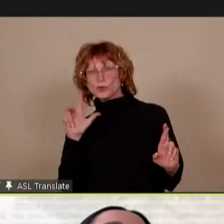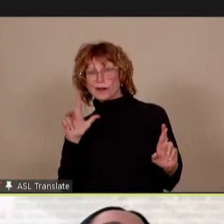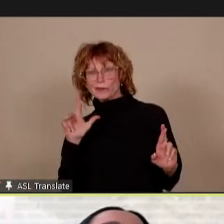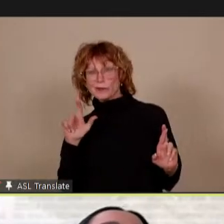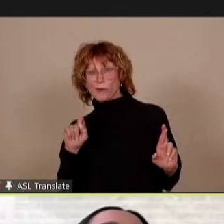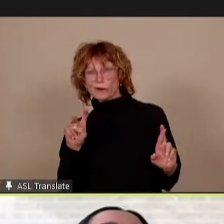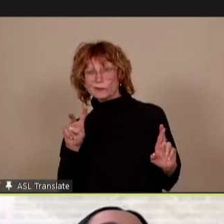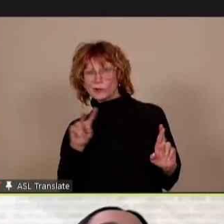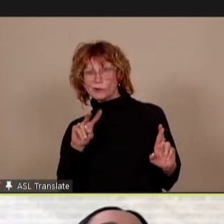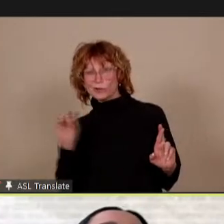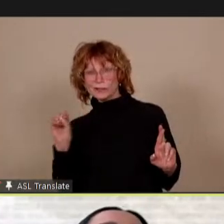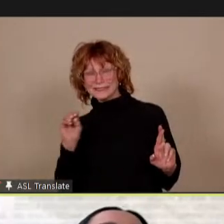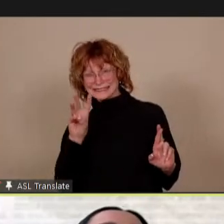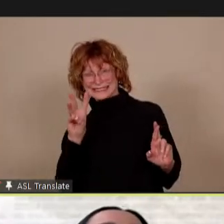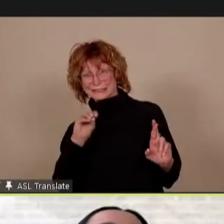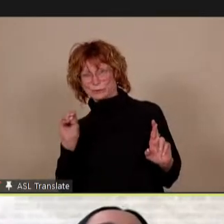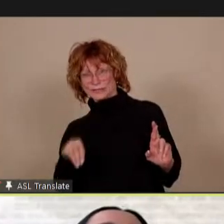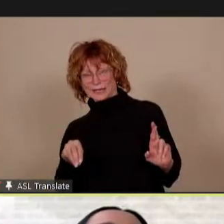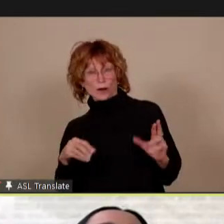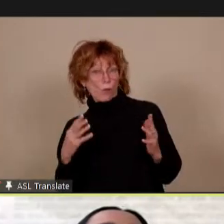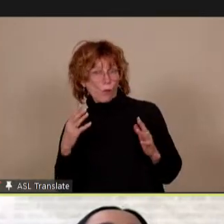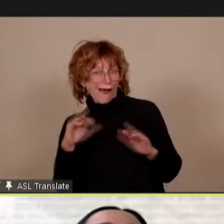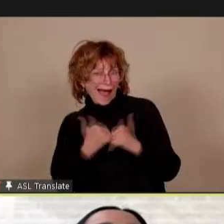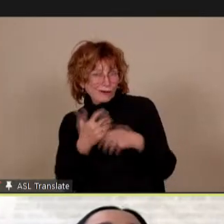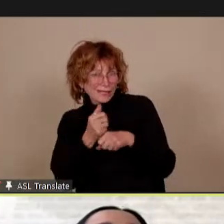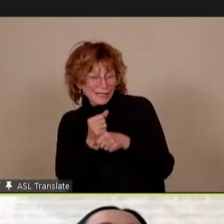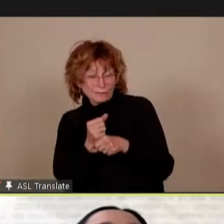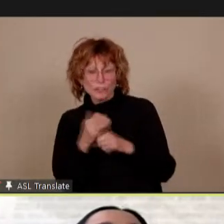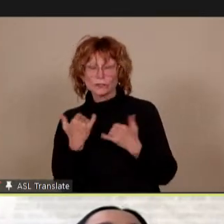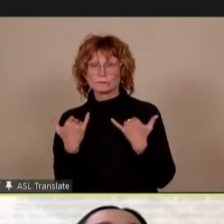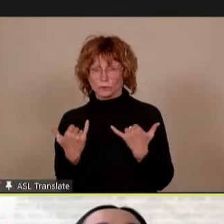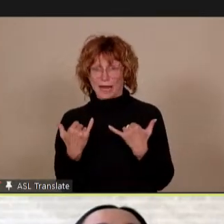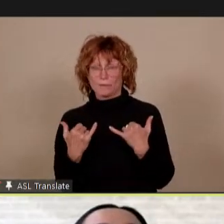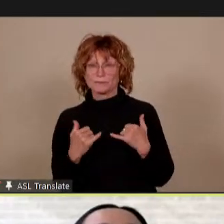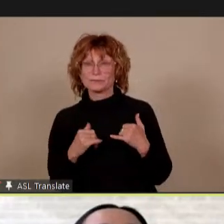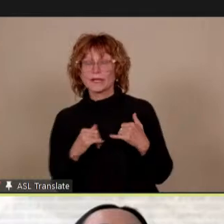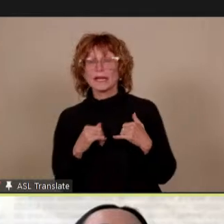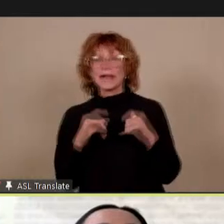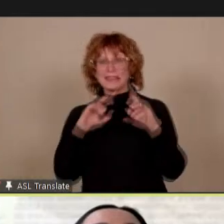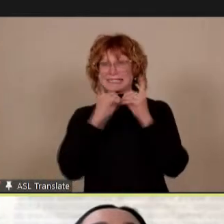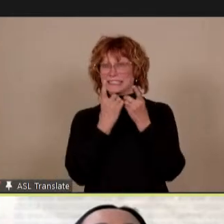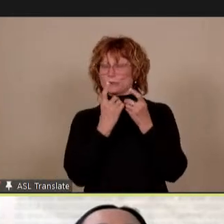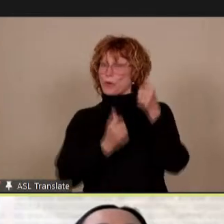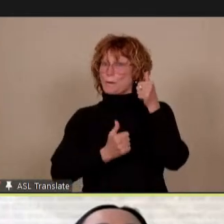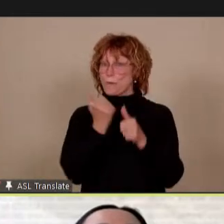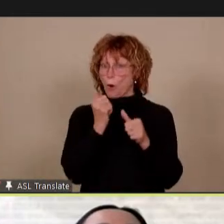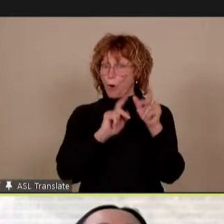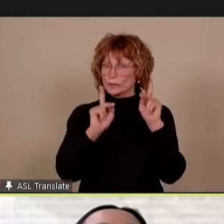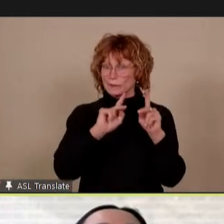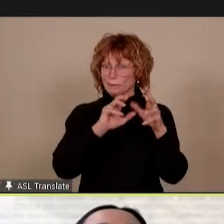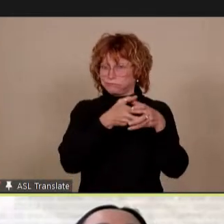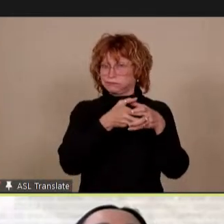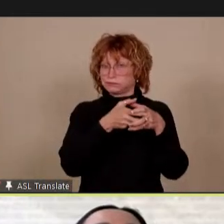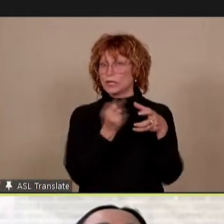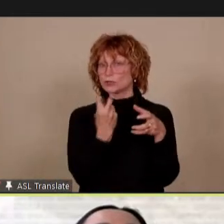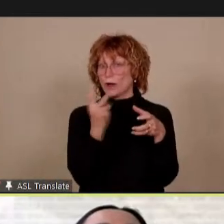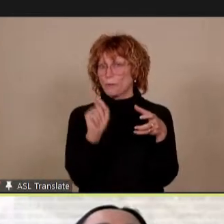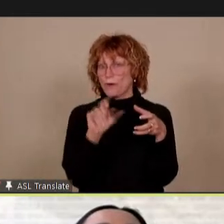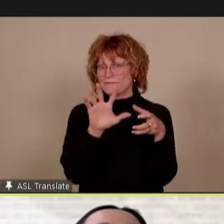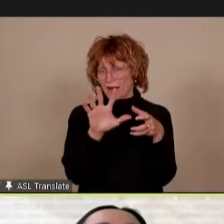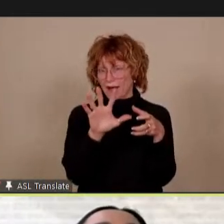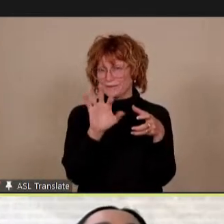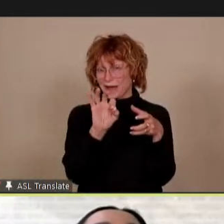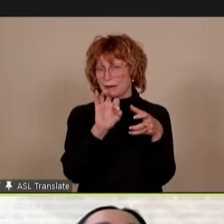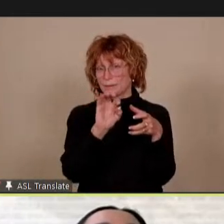23.26%. And that is derived from taking the district with the greatest population, that's District 1 at